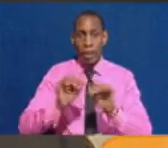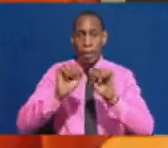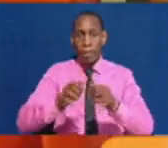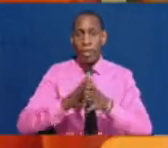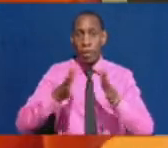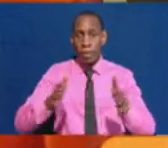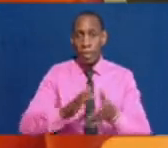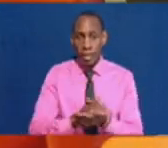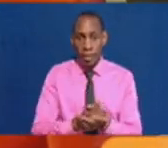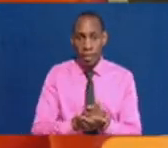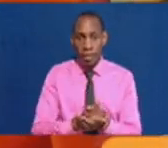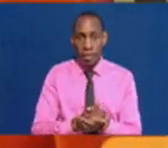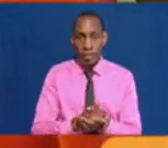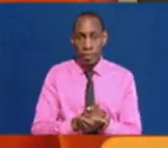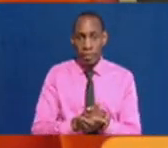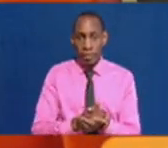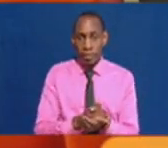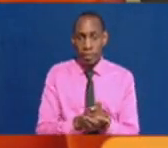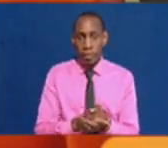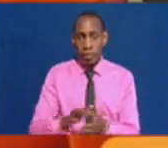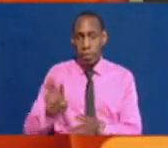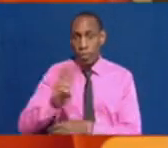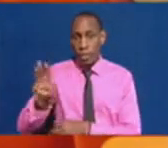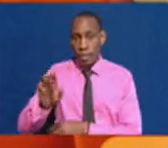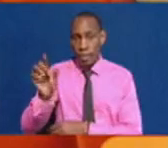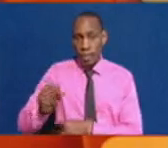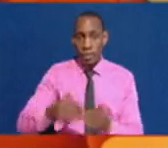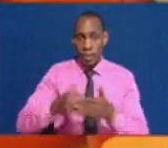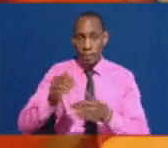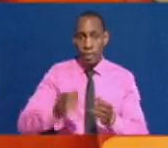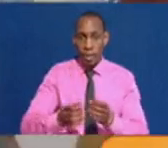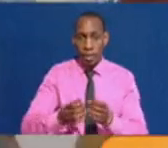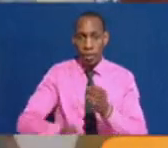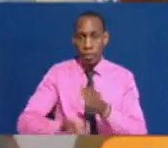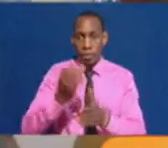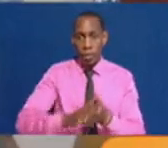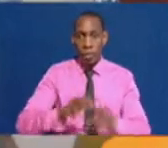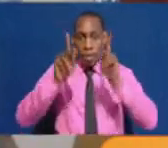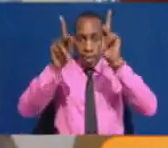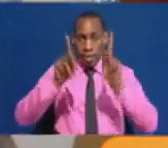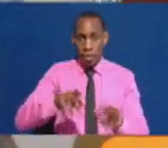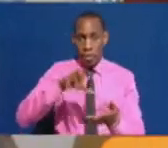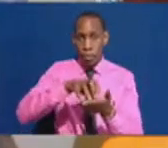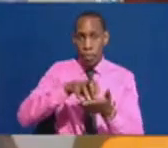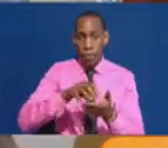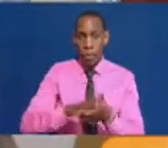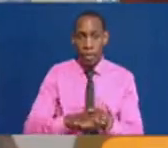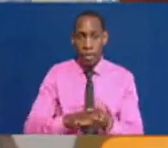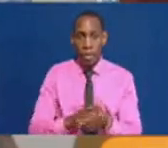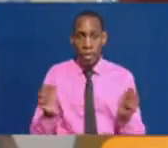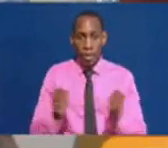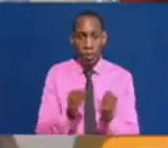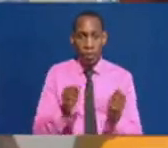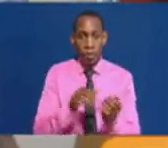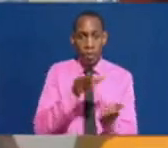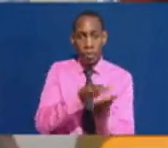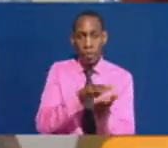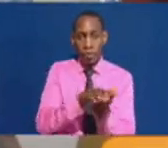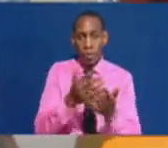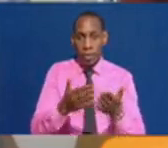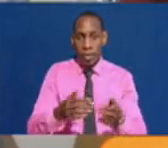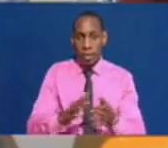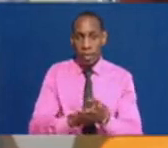in emerging as growth hotspots in the Western region following the opening up of the Kisumu port and the cold storage facilities recently